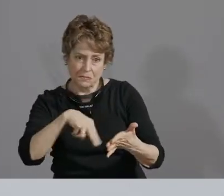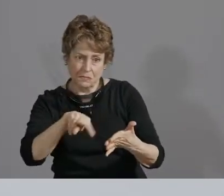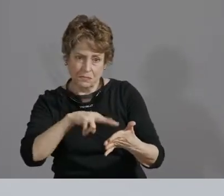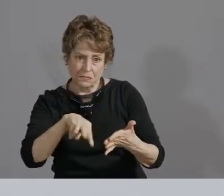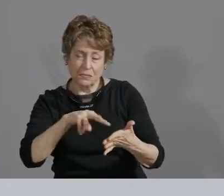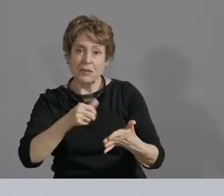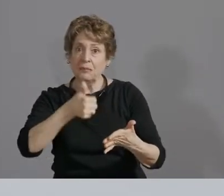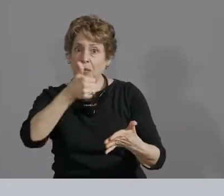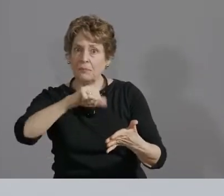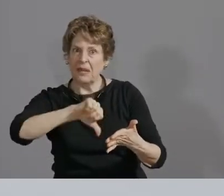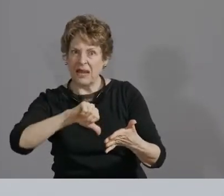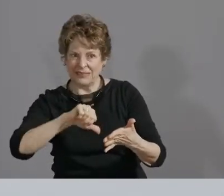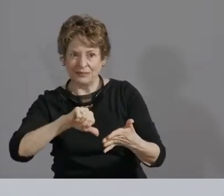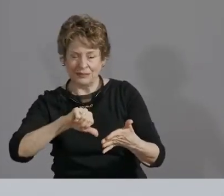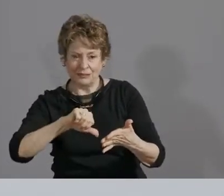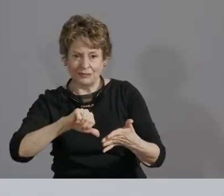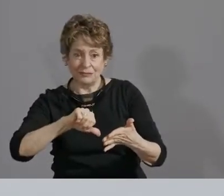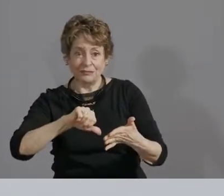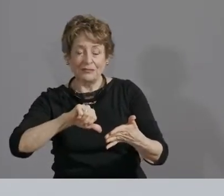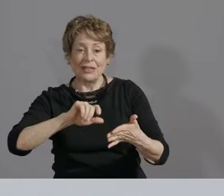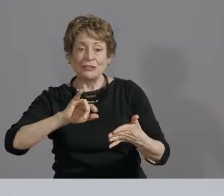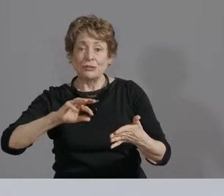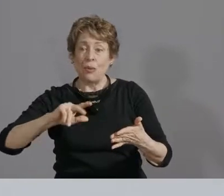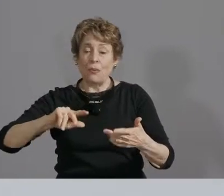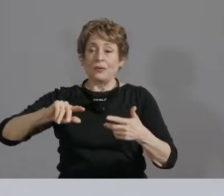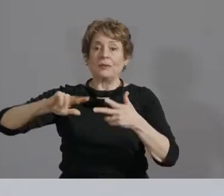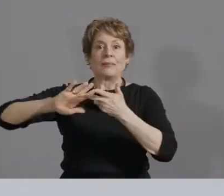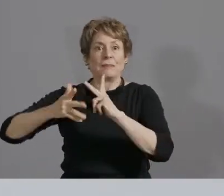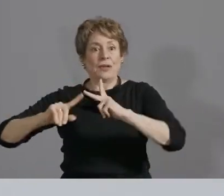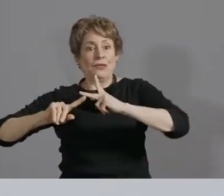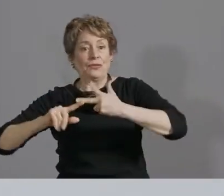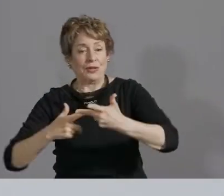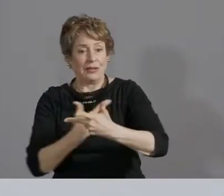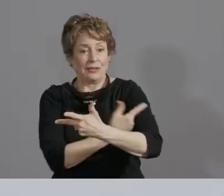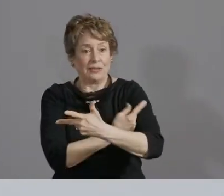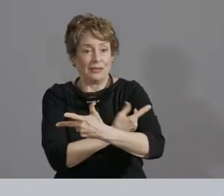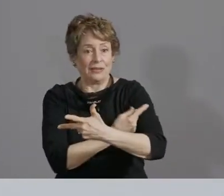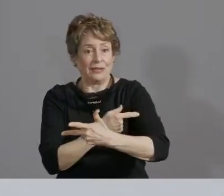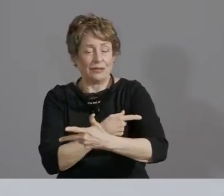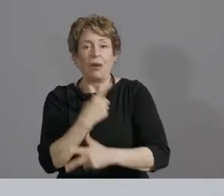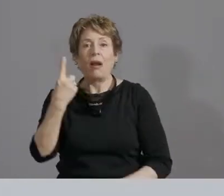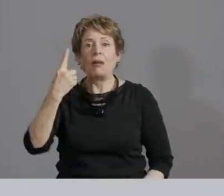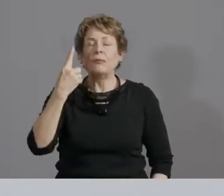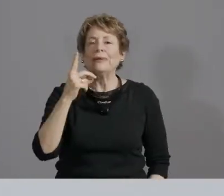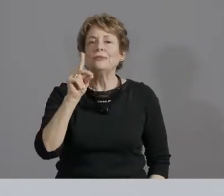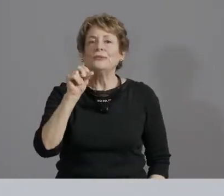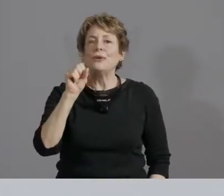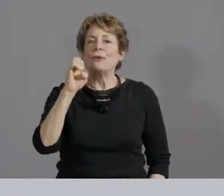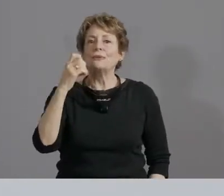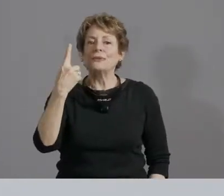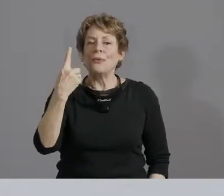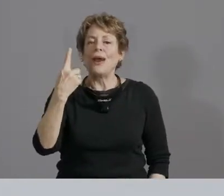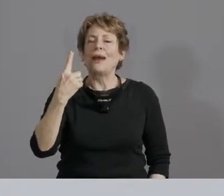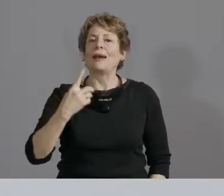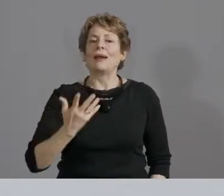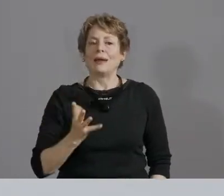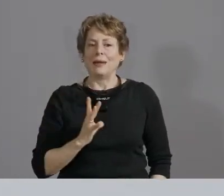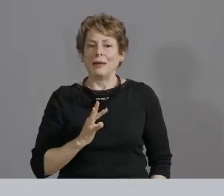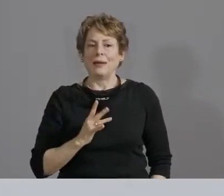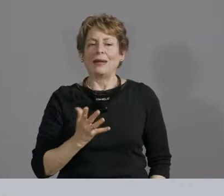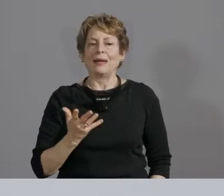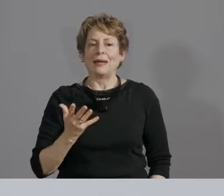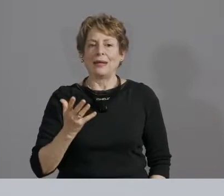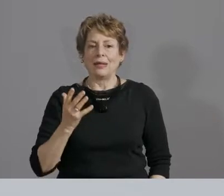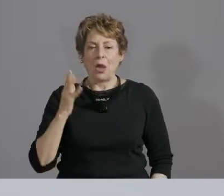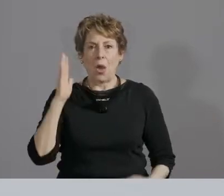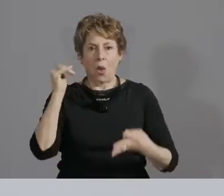that third vaccine, which is a 1-dose vaccine, available by the beginning of March. That will be great, and it will be a wonderful resource for